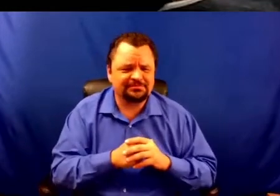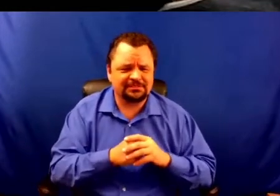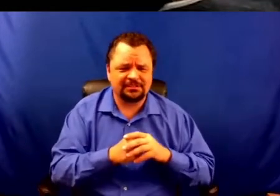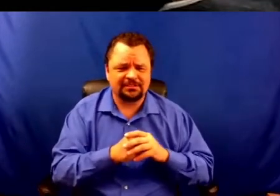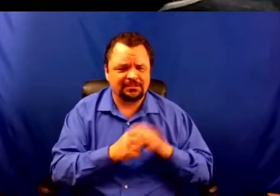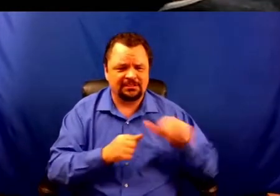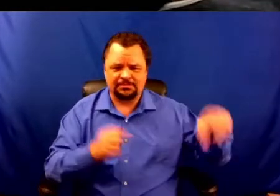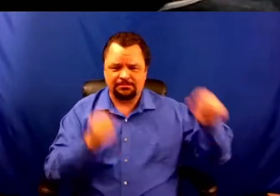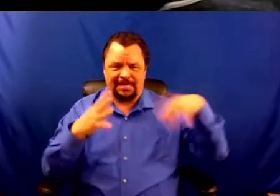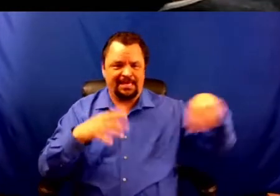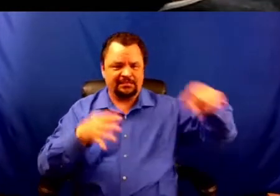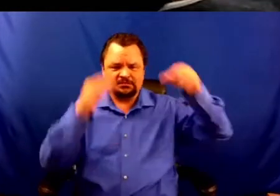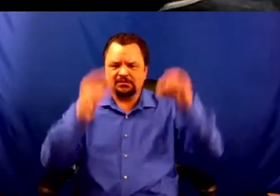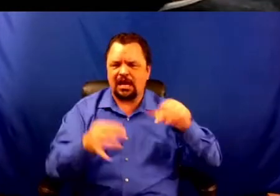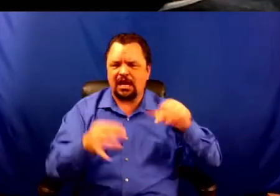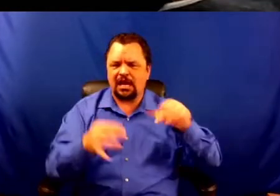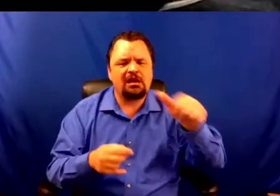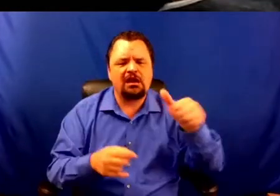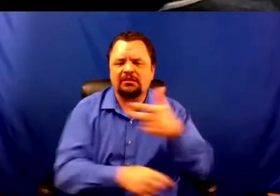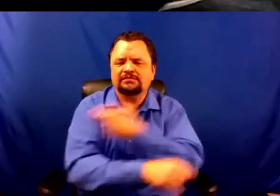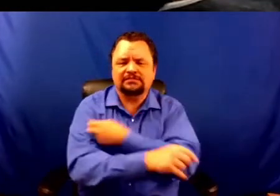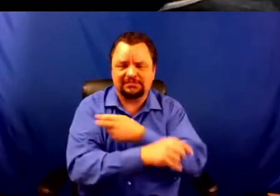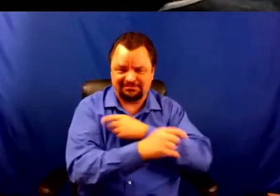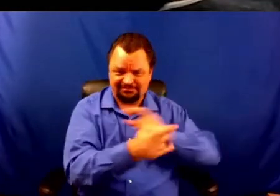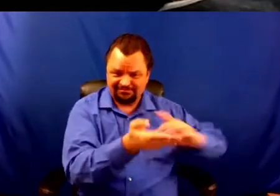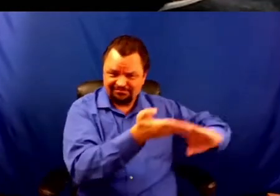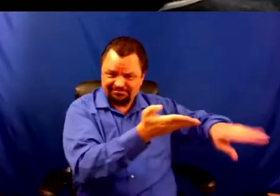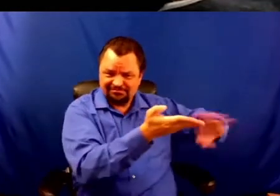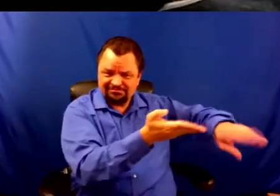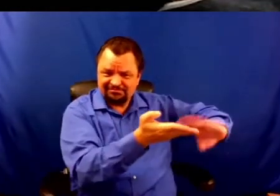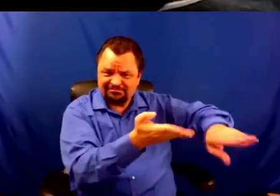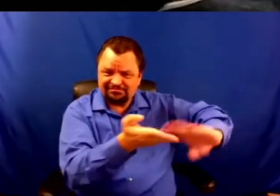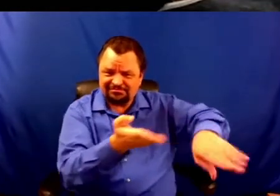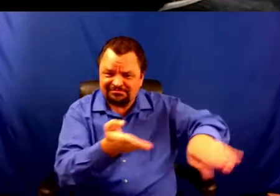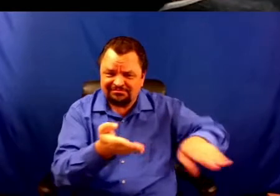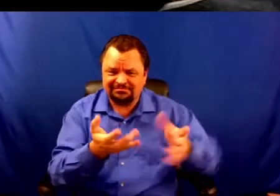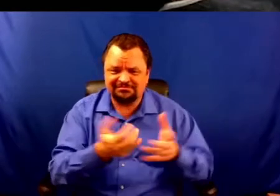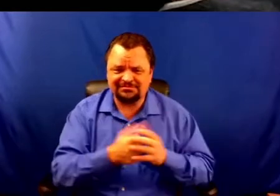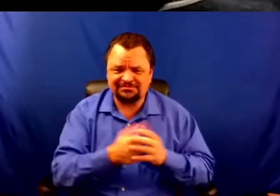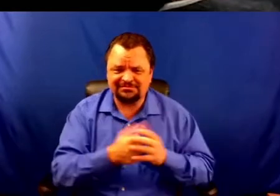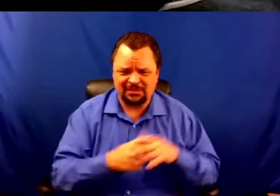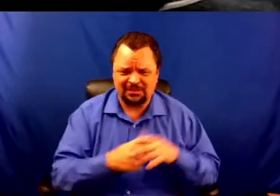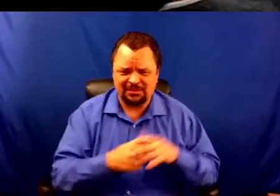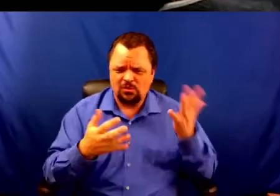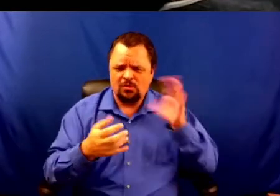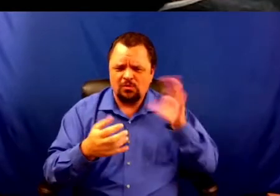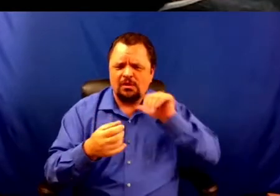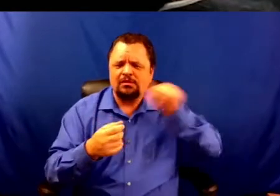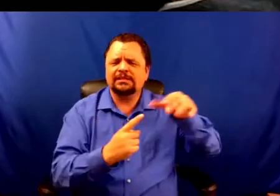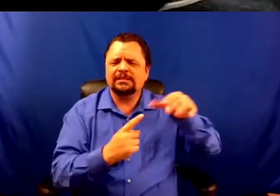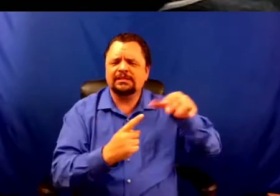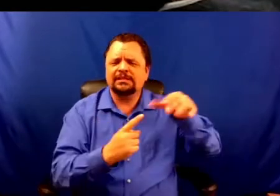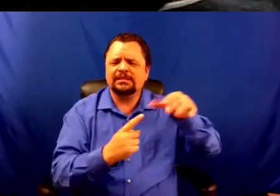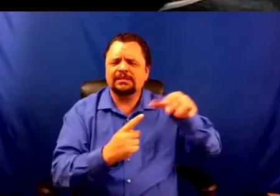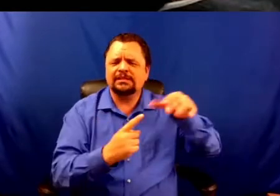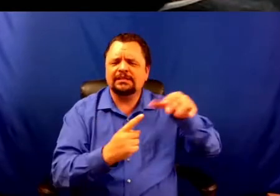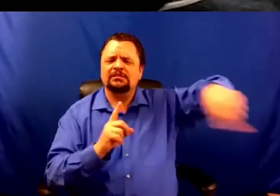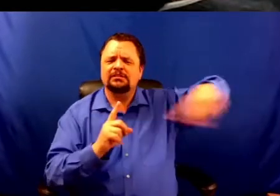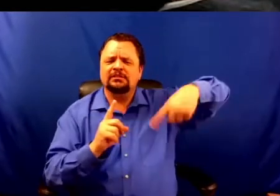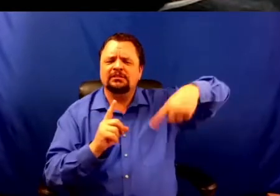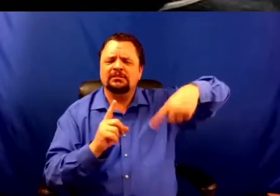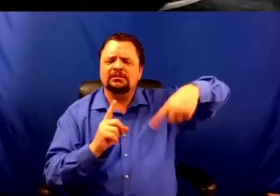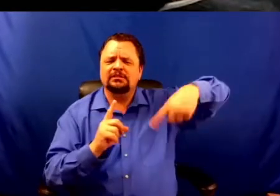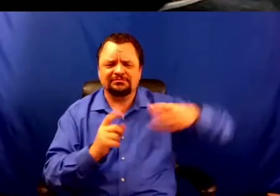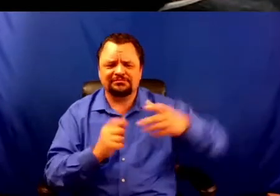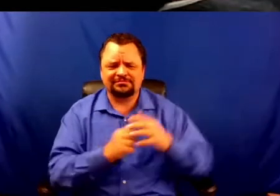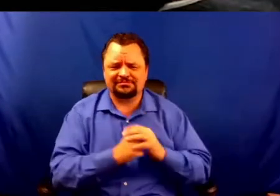proclamation also insinuates that there are no exemptions, and there are. We gave, I think, 1,100 exemptions for